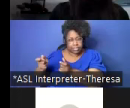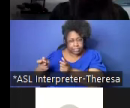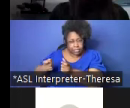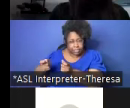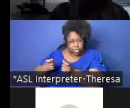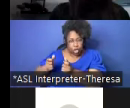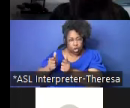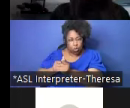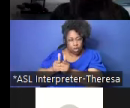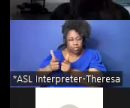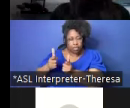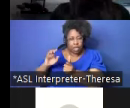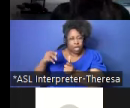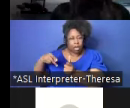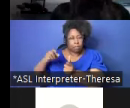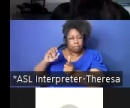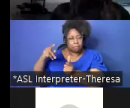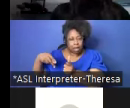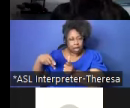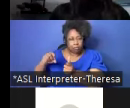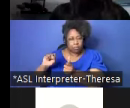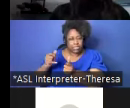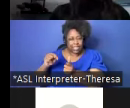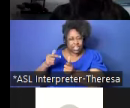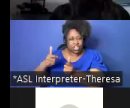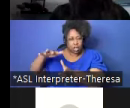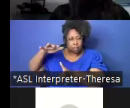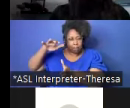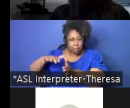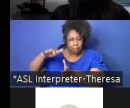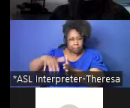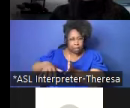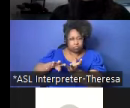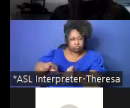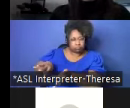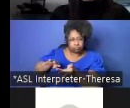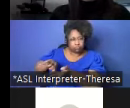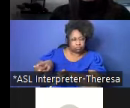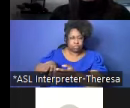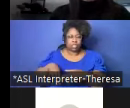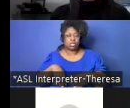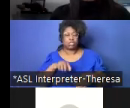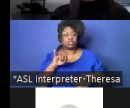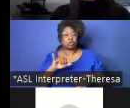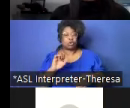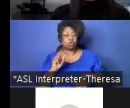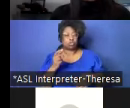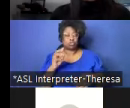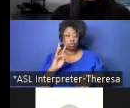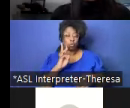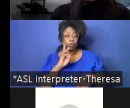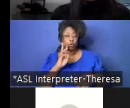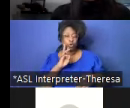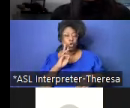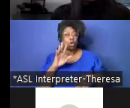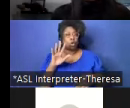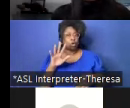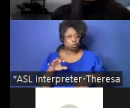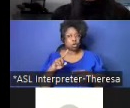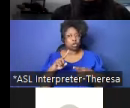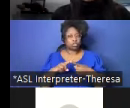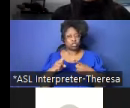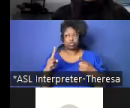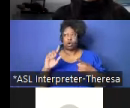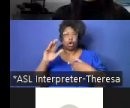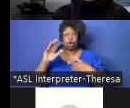station. And so that's kind of the extreme example of consolidating stormwater by integrating in deep